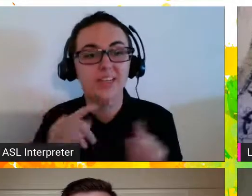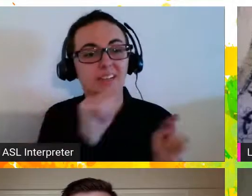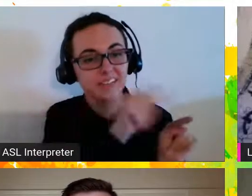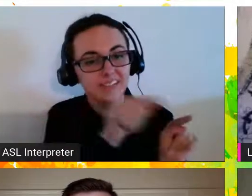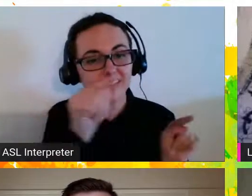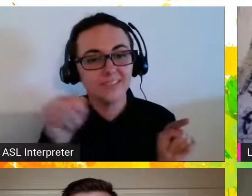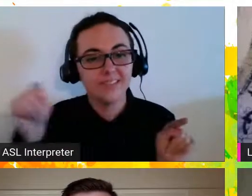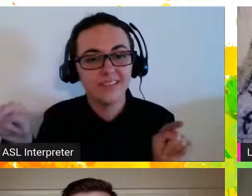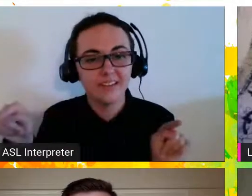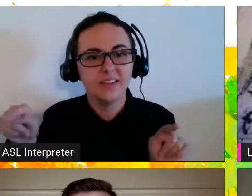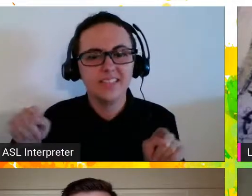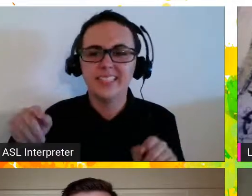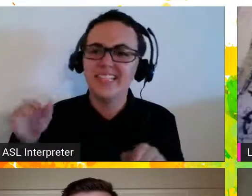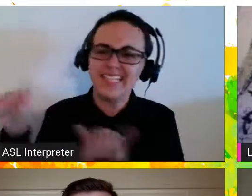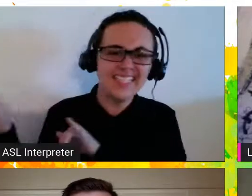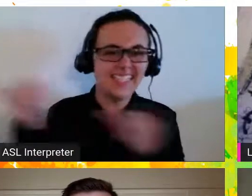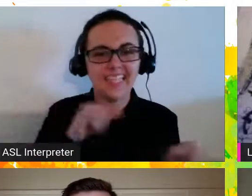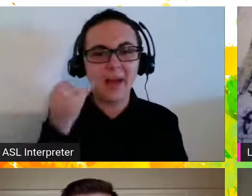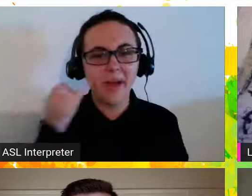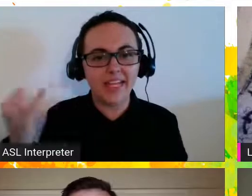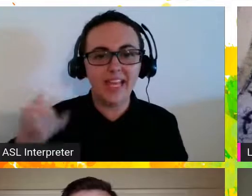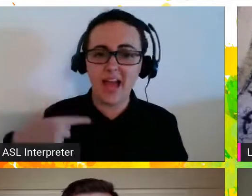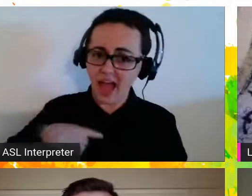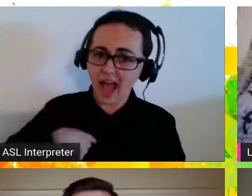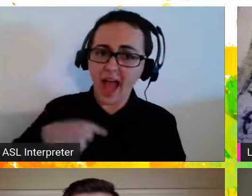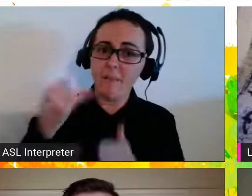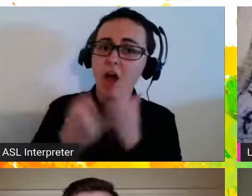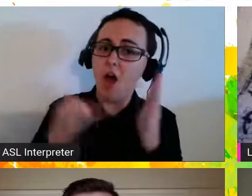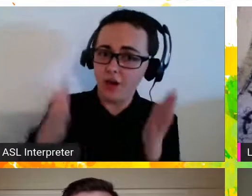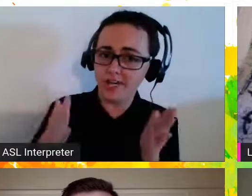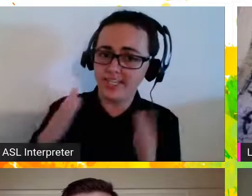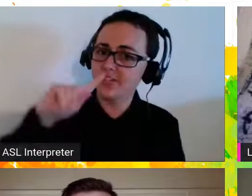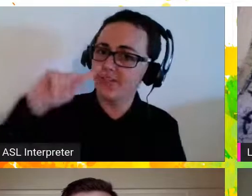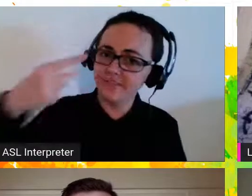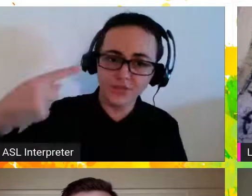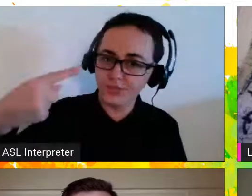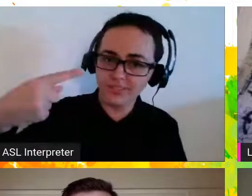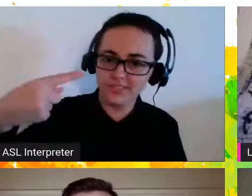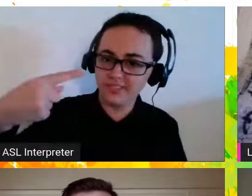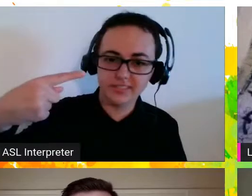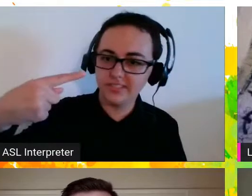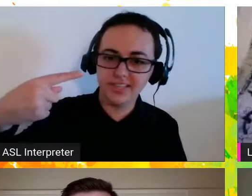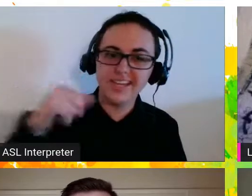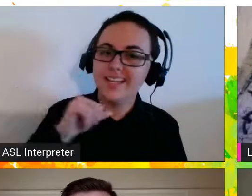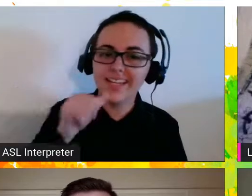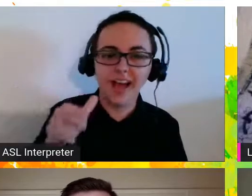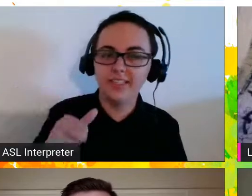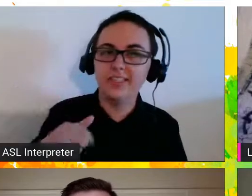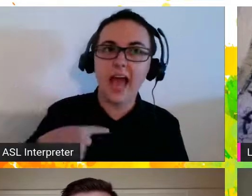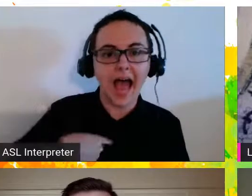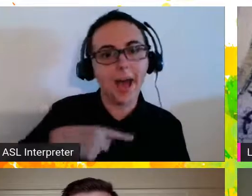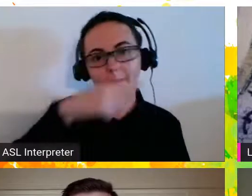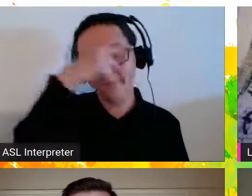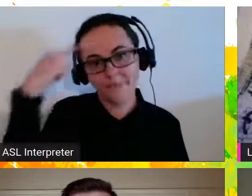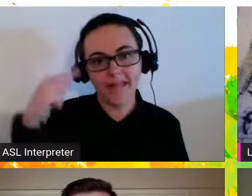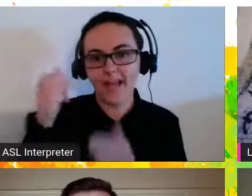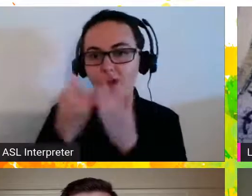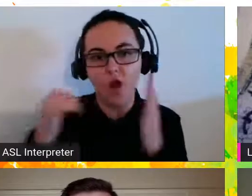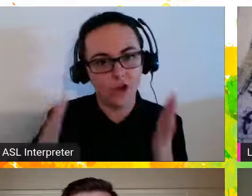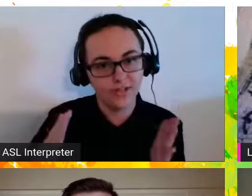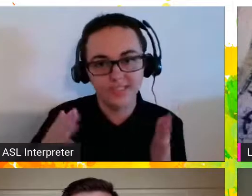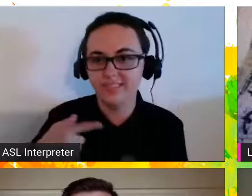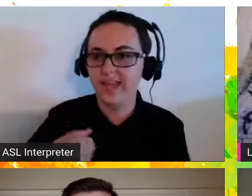that statement, I am an artist first, rather than I am a Black artist, or I